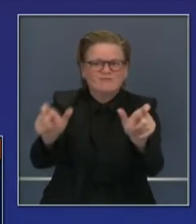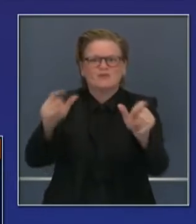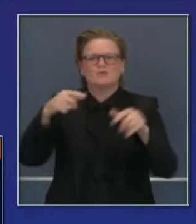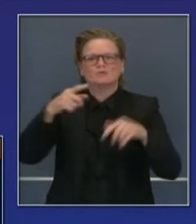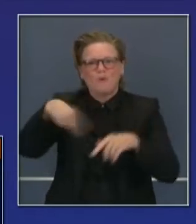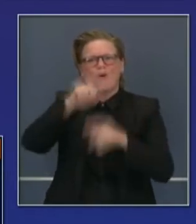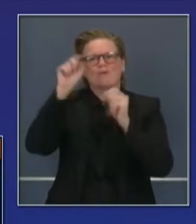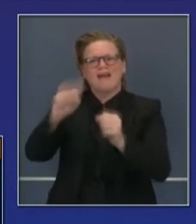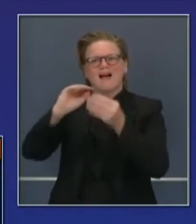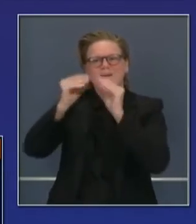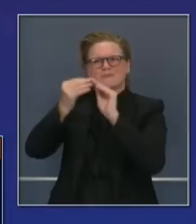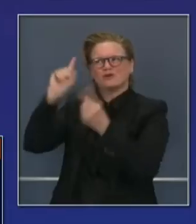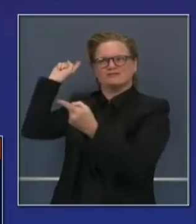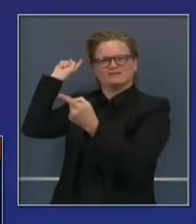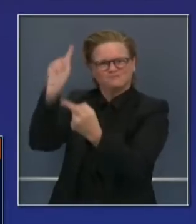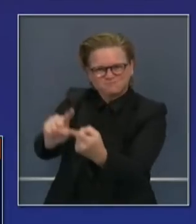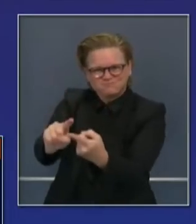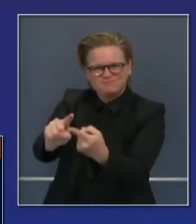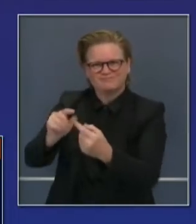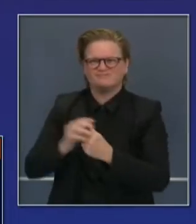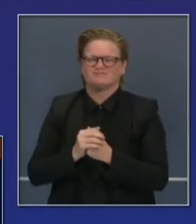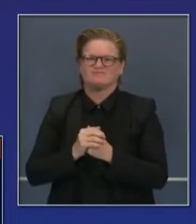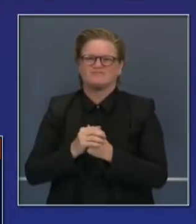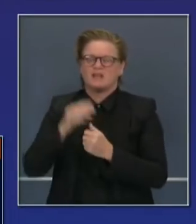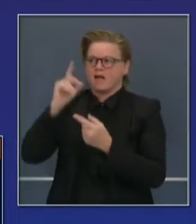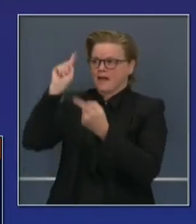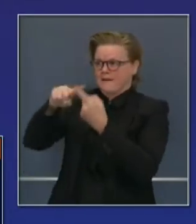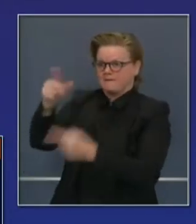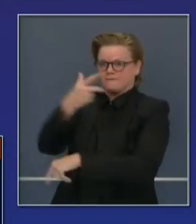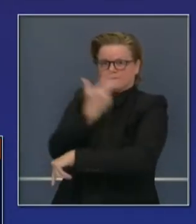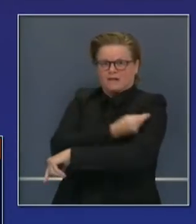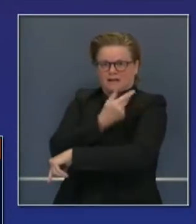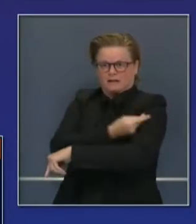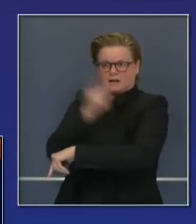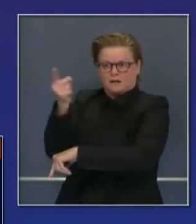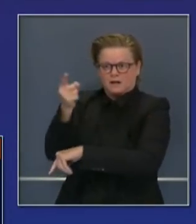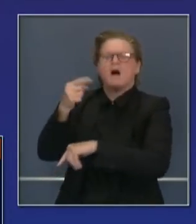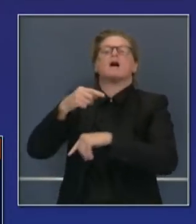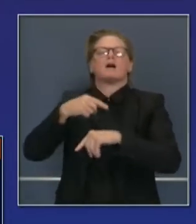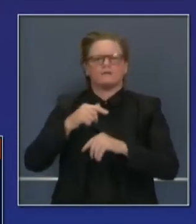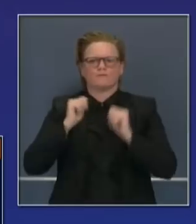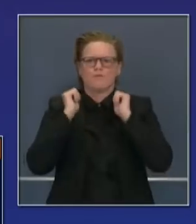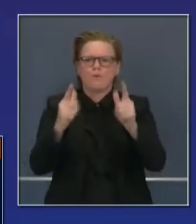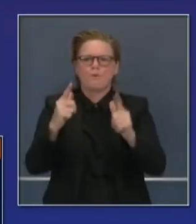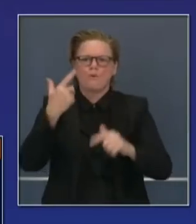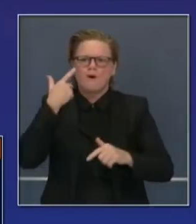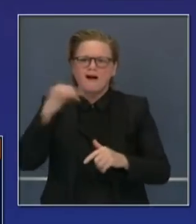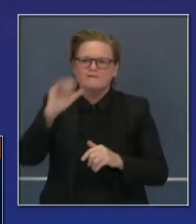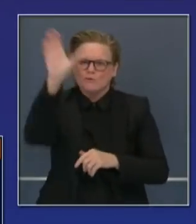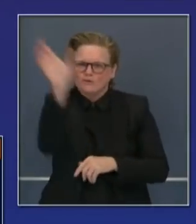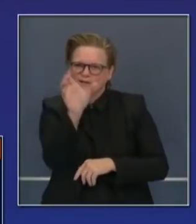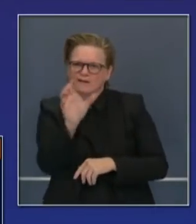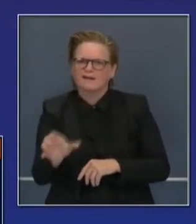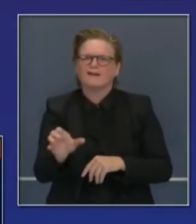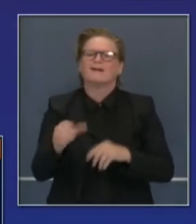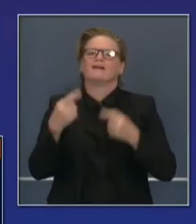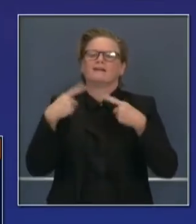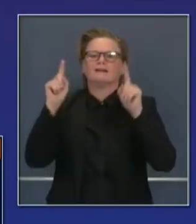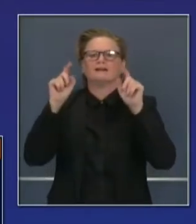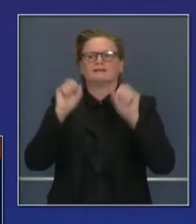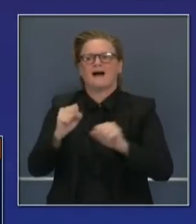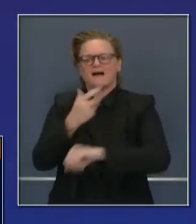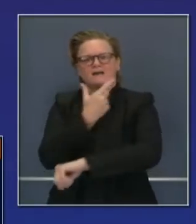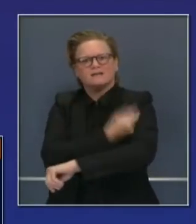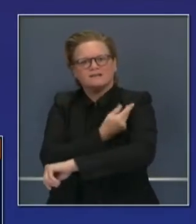those vaccines in the hands of all Californians all across the state. We're doing everything in our power